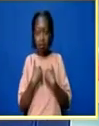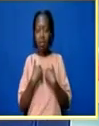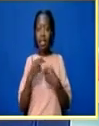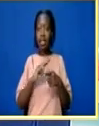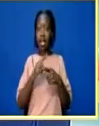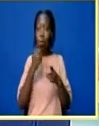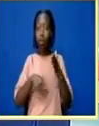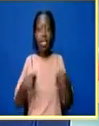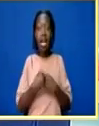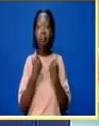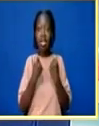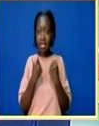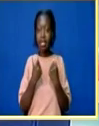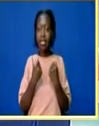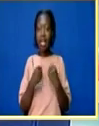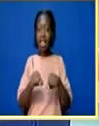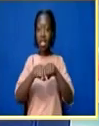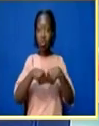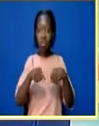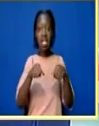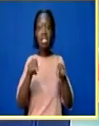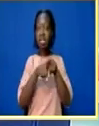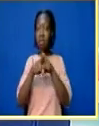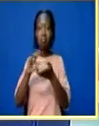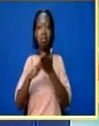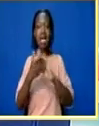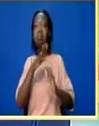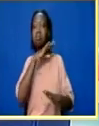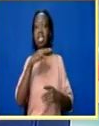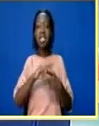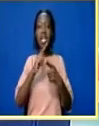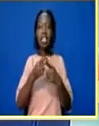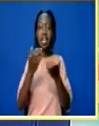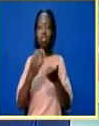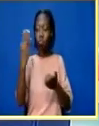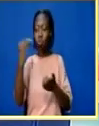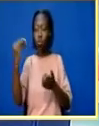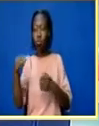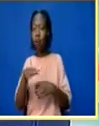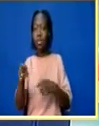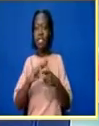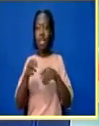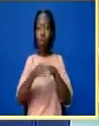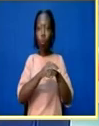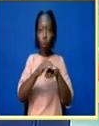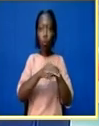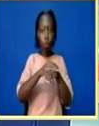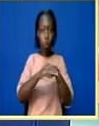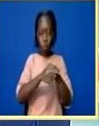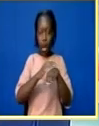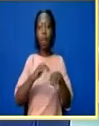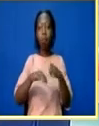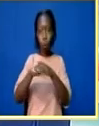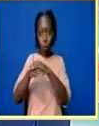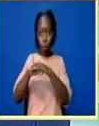your shoes, clothes. Then you go somewhere. Yeah. You have to scrape it off. Yes. That is erosion.